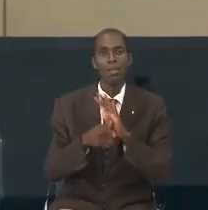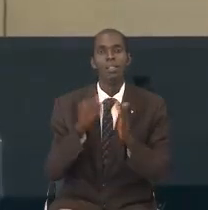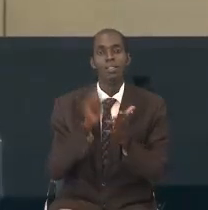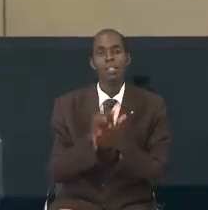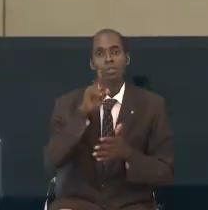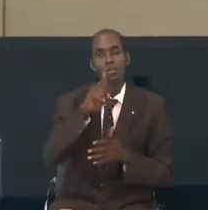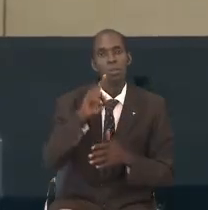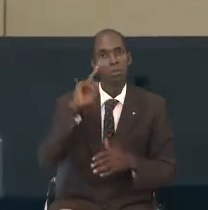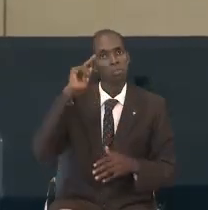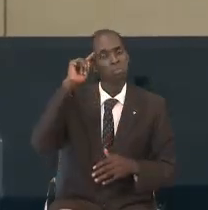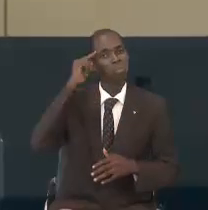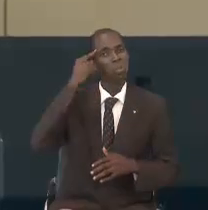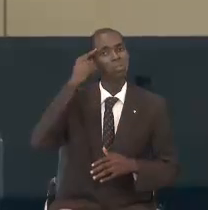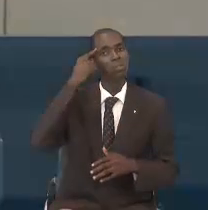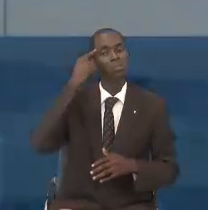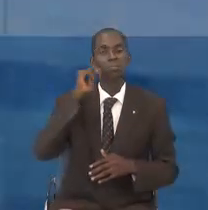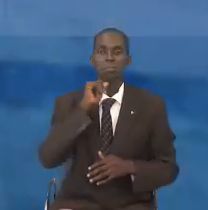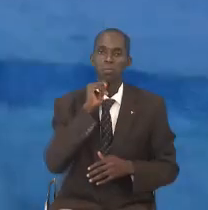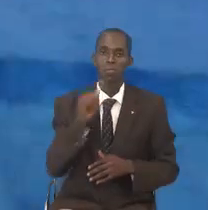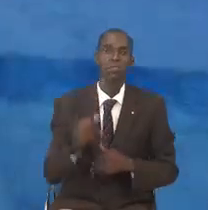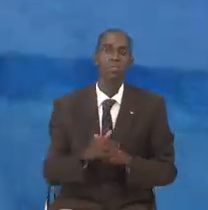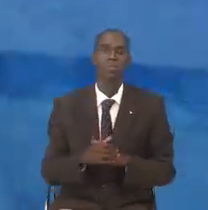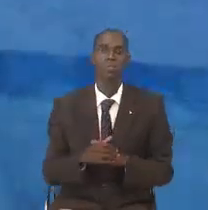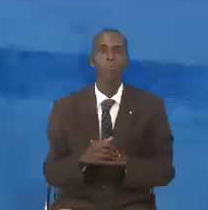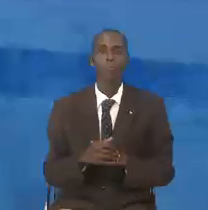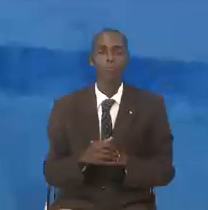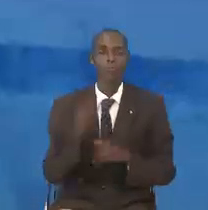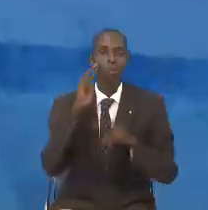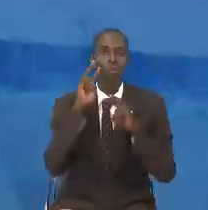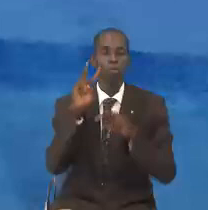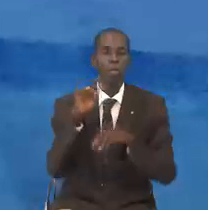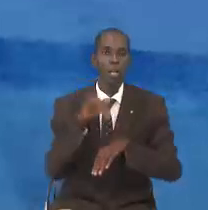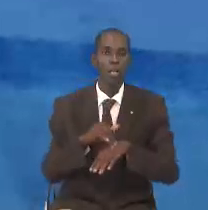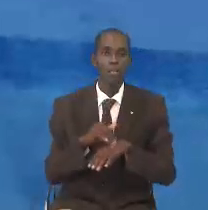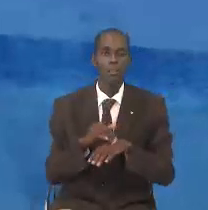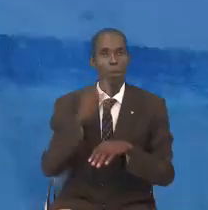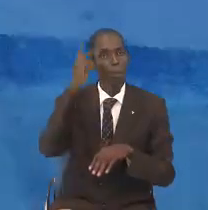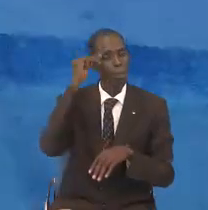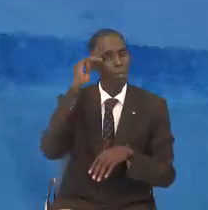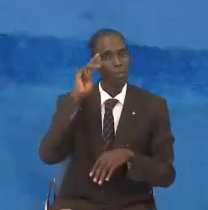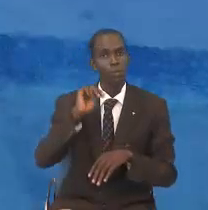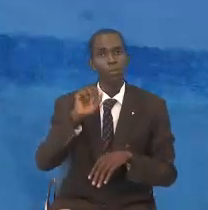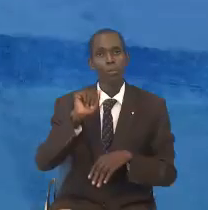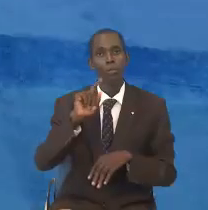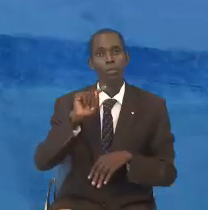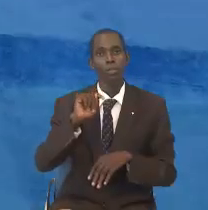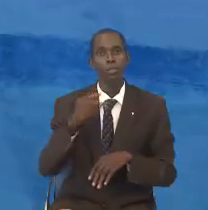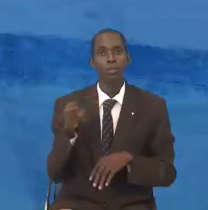thought not. Look at Matthew chapter 25, verse